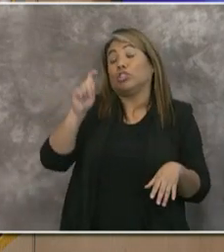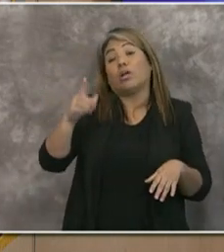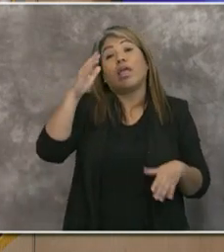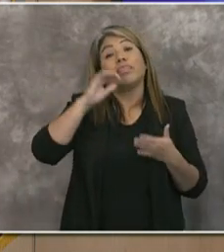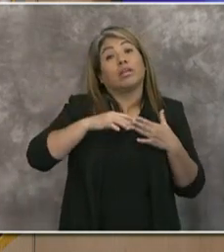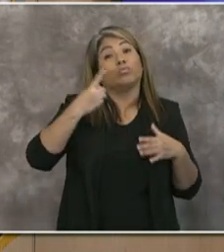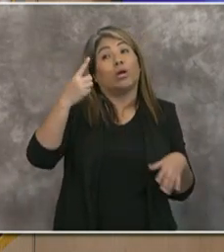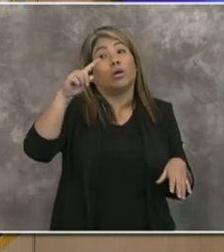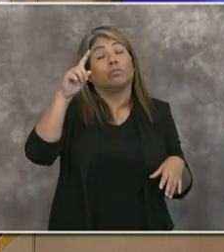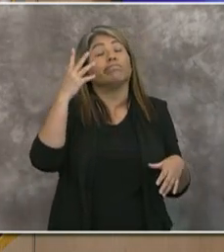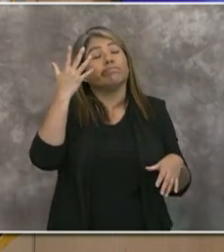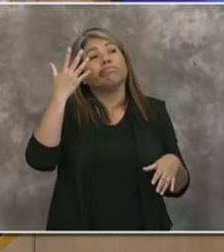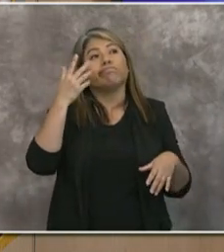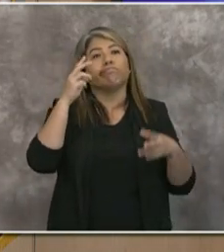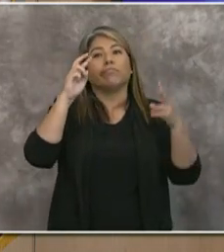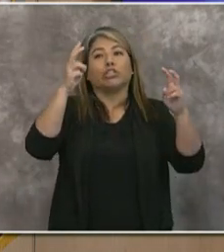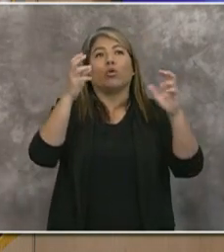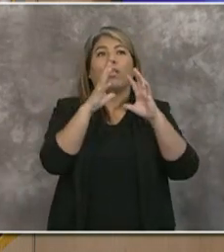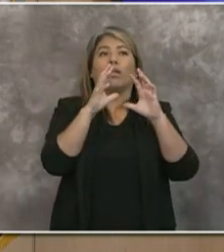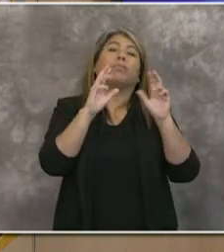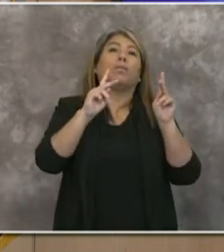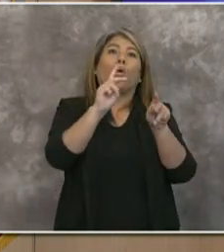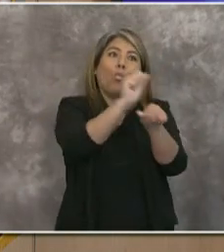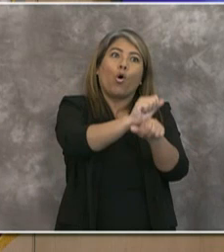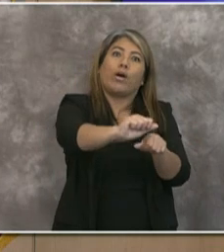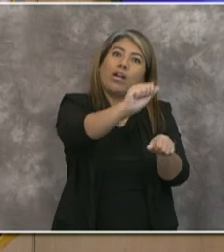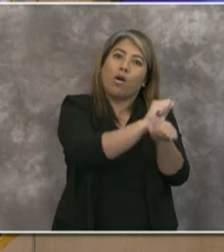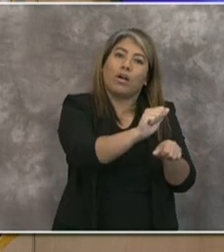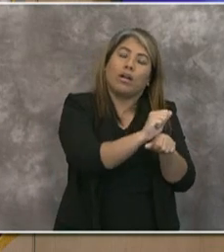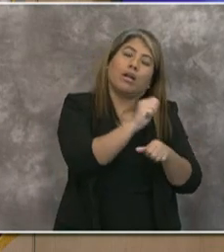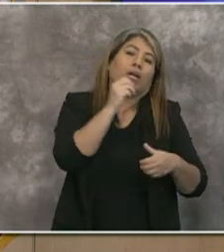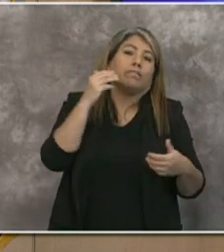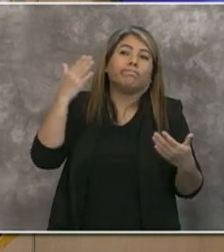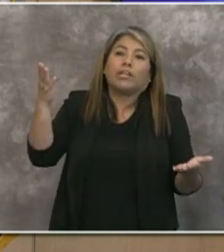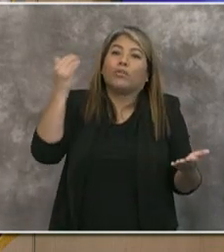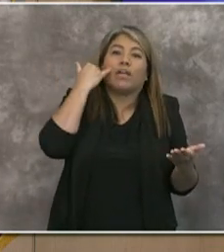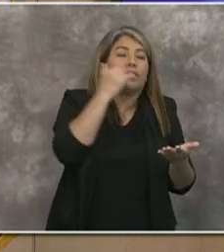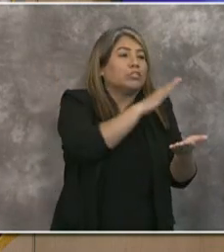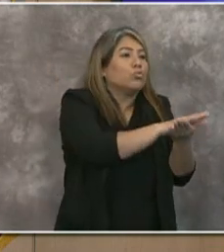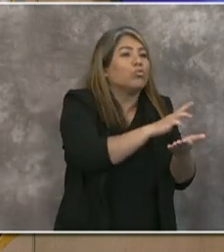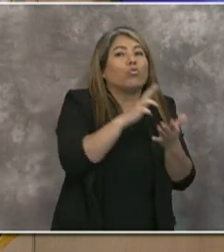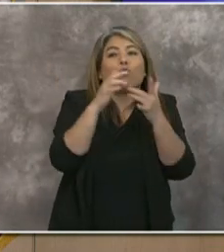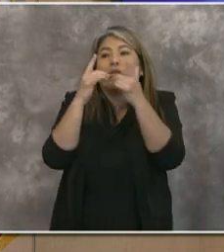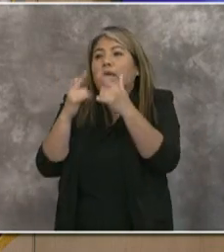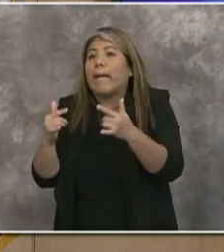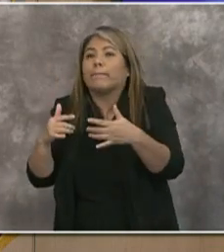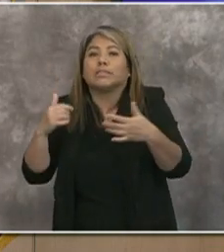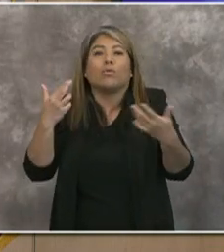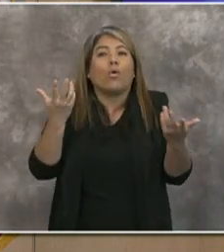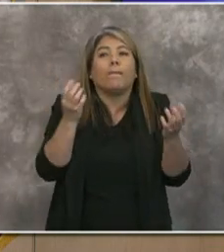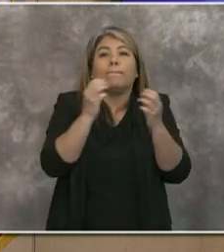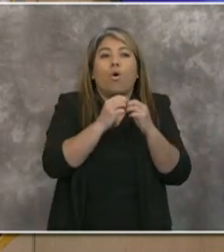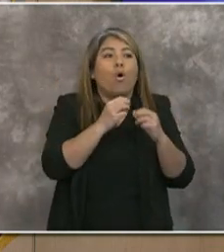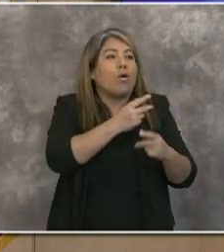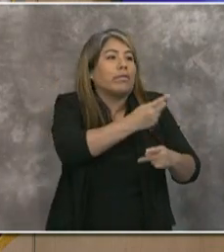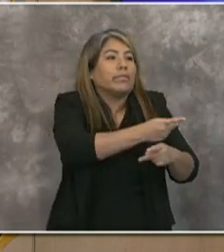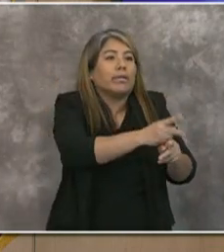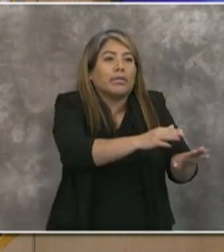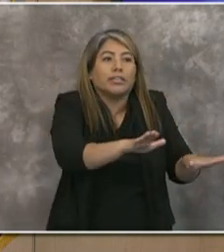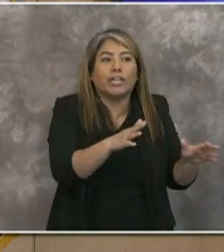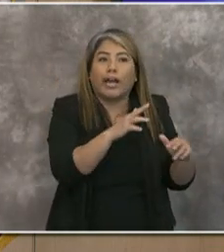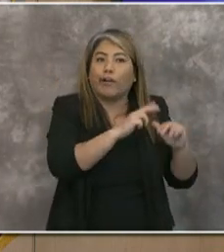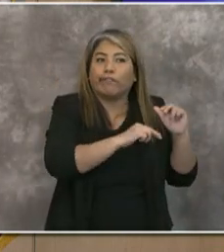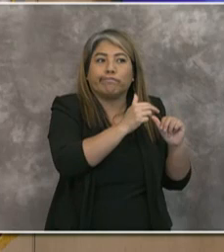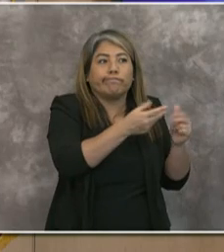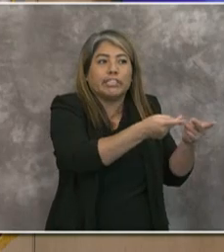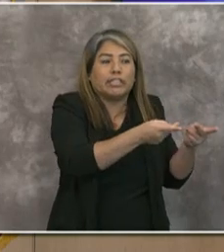lot of folks are working really hard on. I think whether it is schools or camps or more child care facilities, I don't